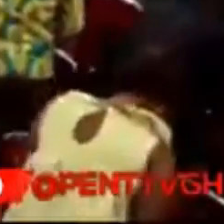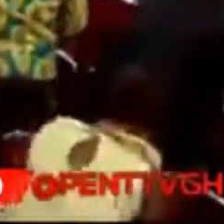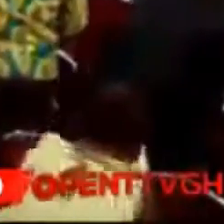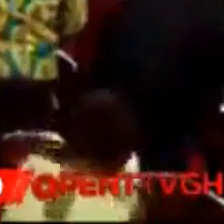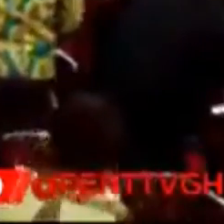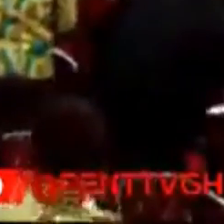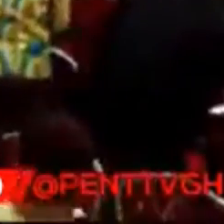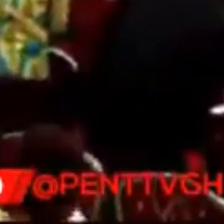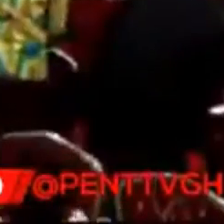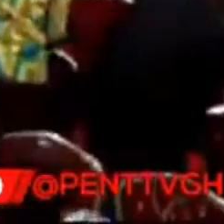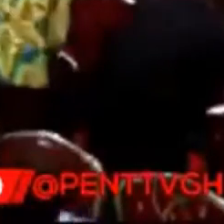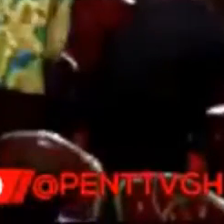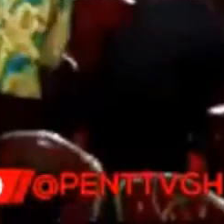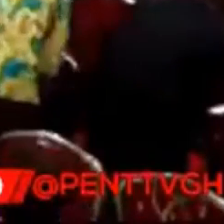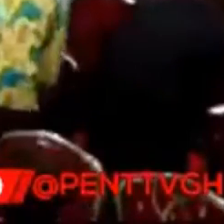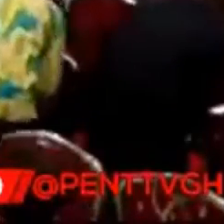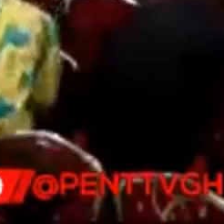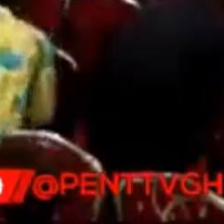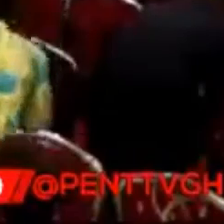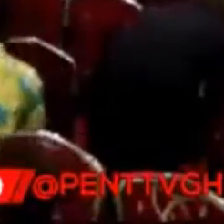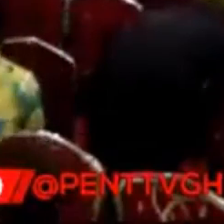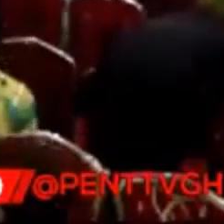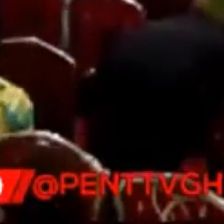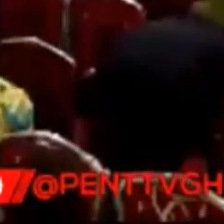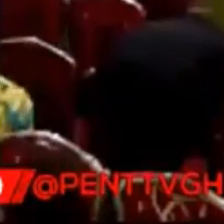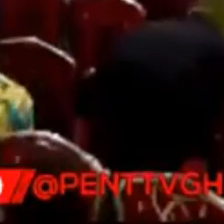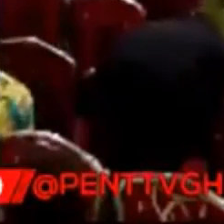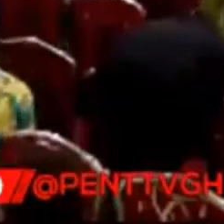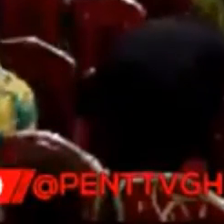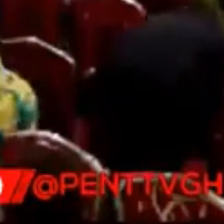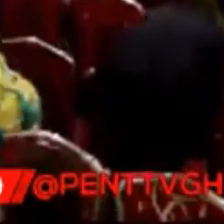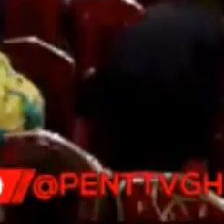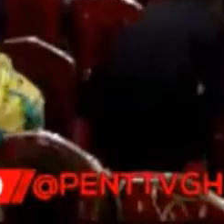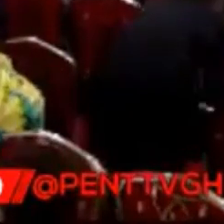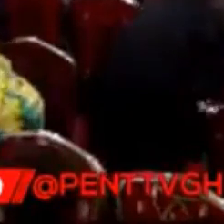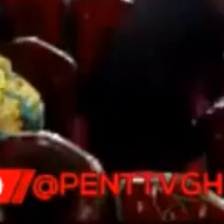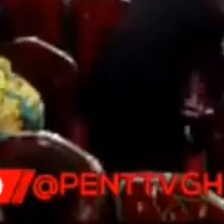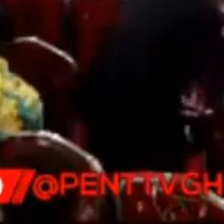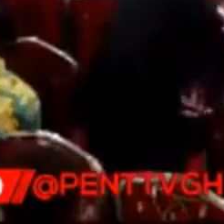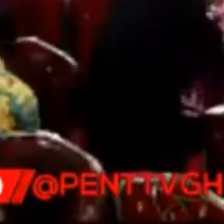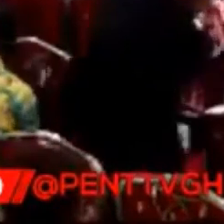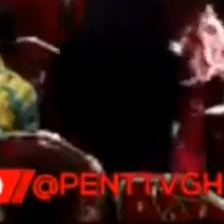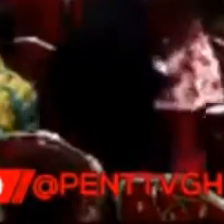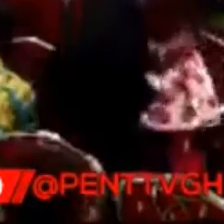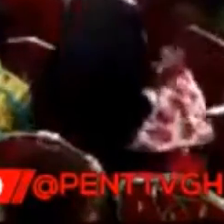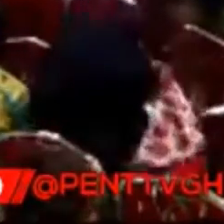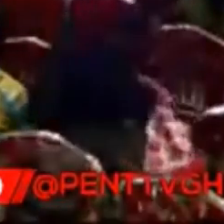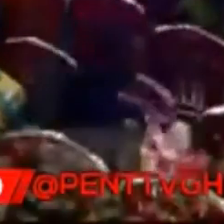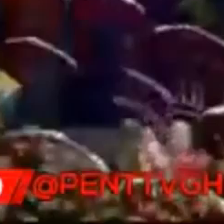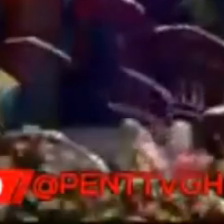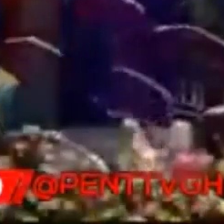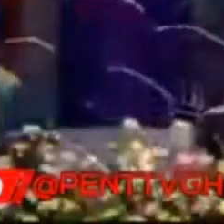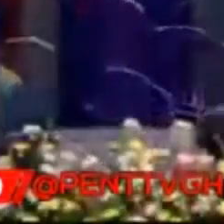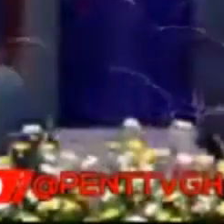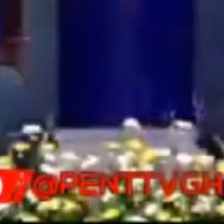want to thank Pastor Acquah for making such a presentation.